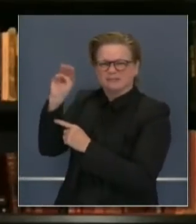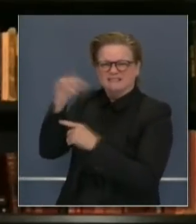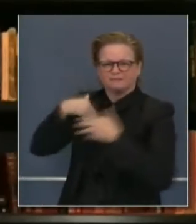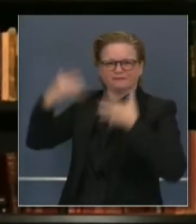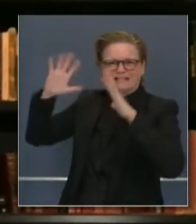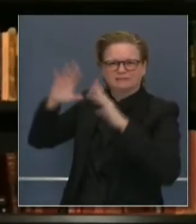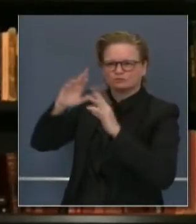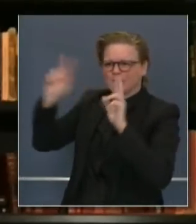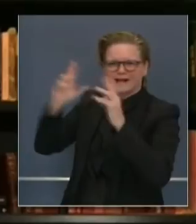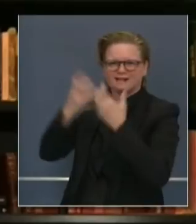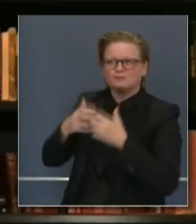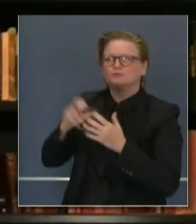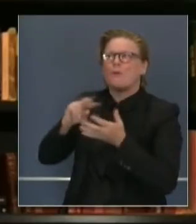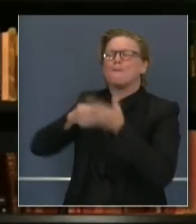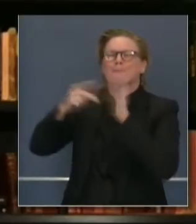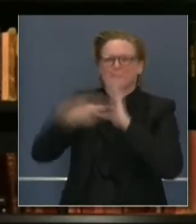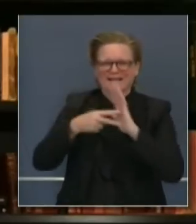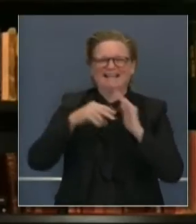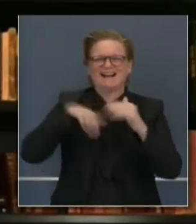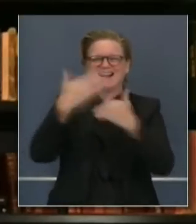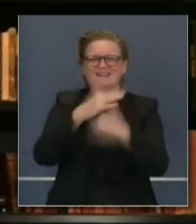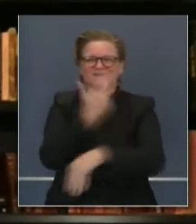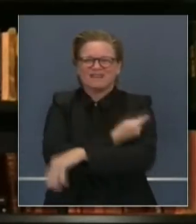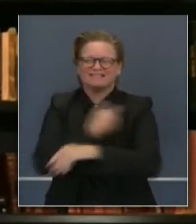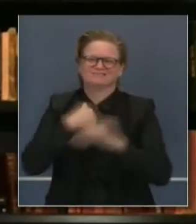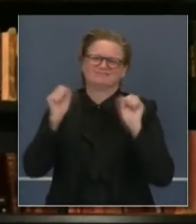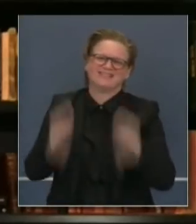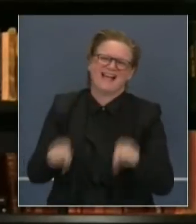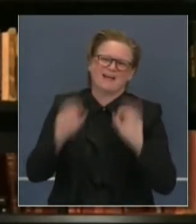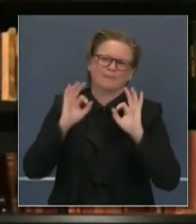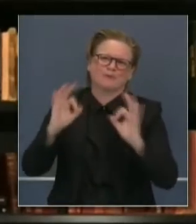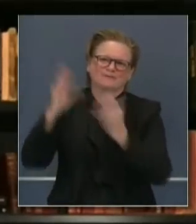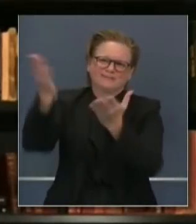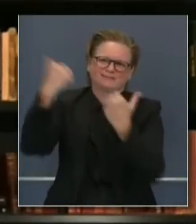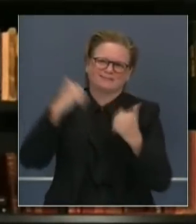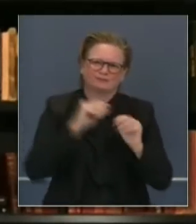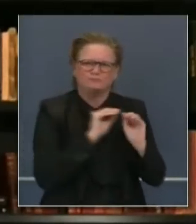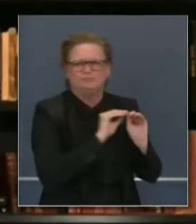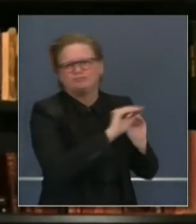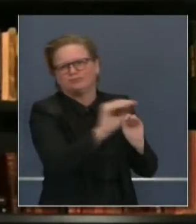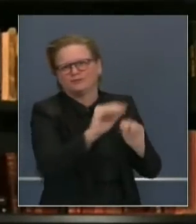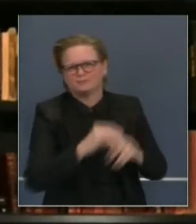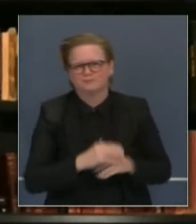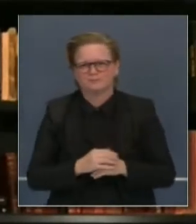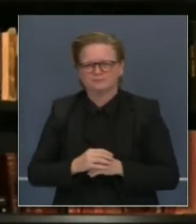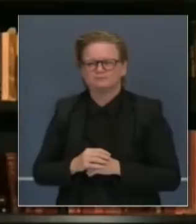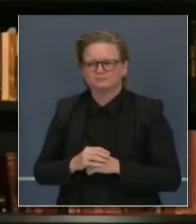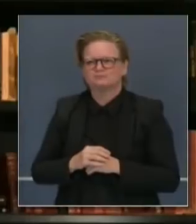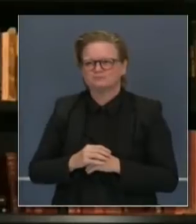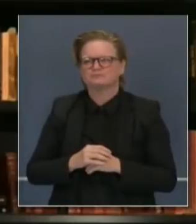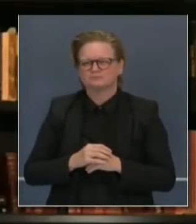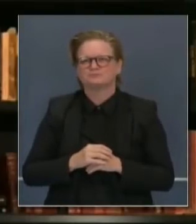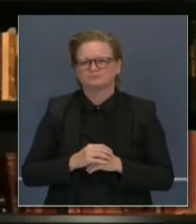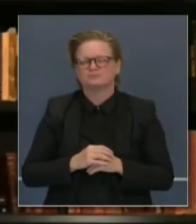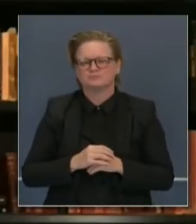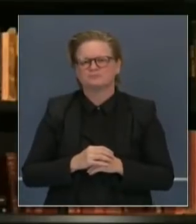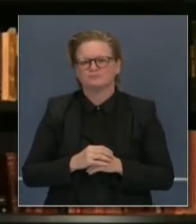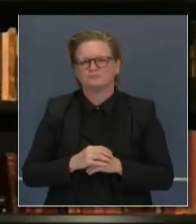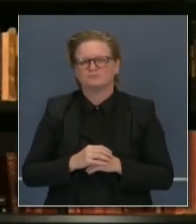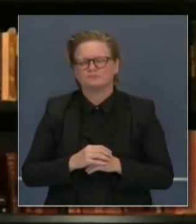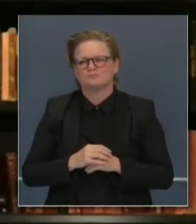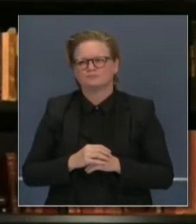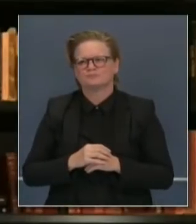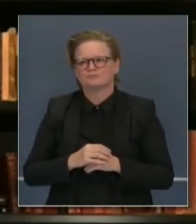to supplement that capacity, and that's what we're doing as a state. And we have already procured. We're just waiting for the actual